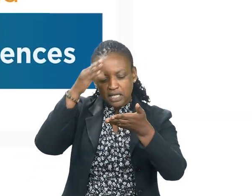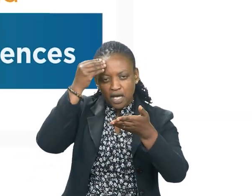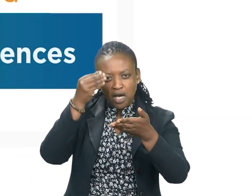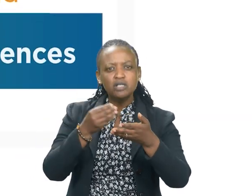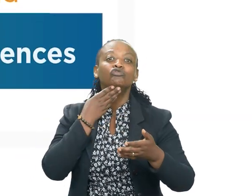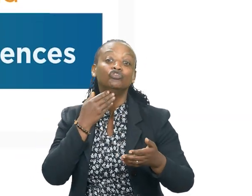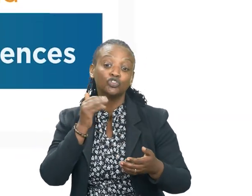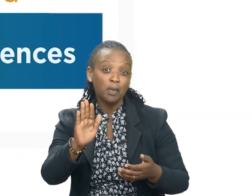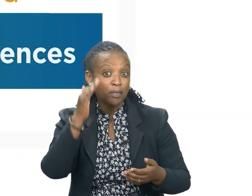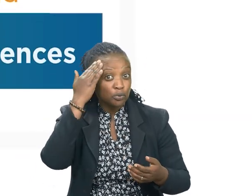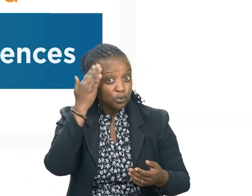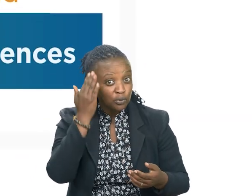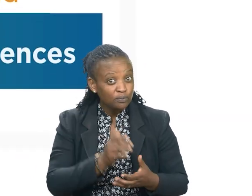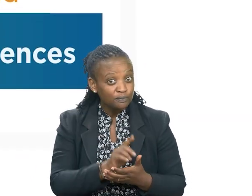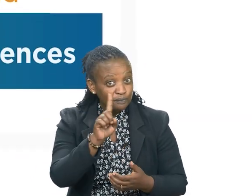and preferences?